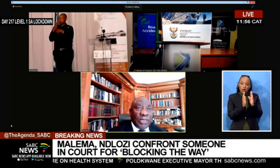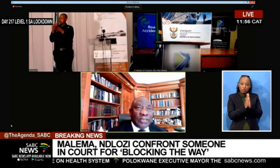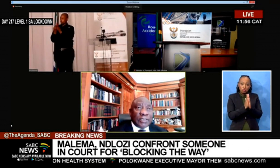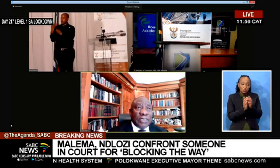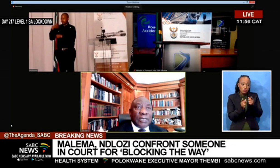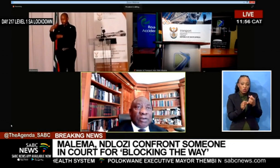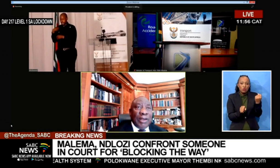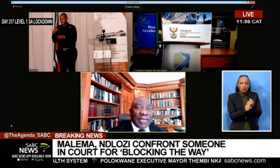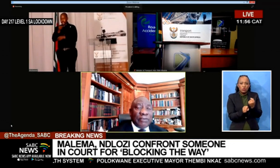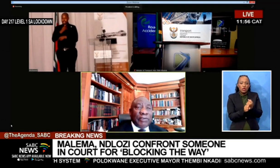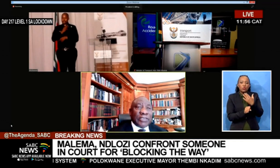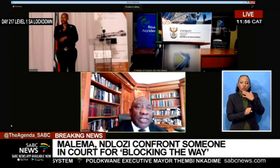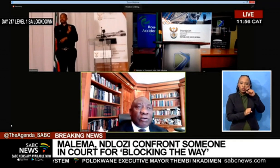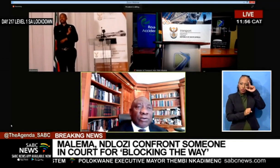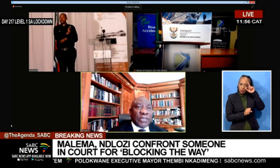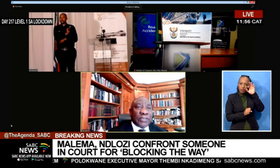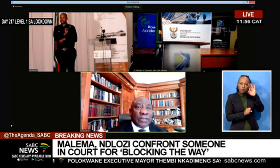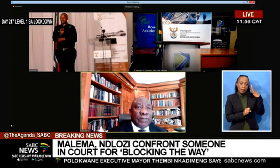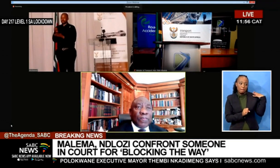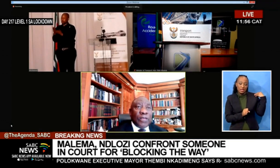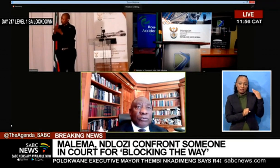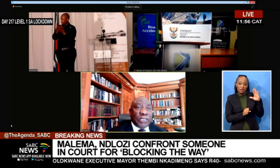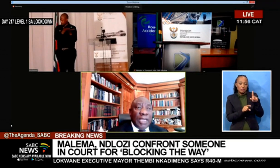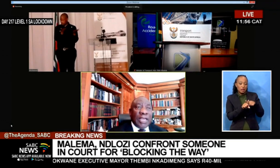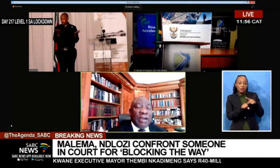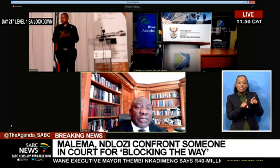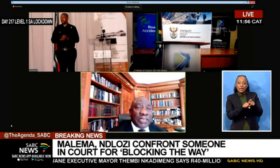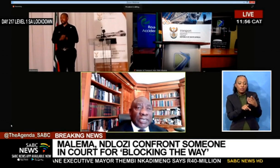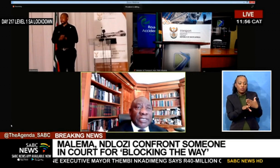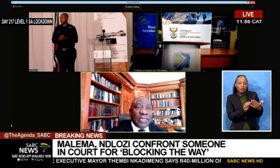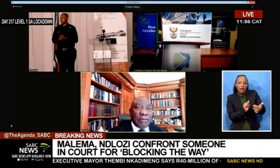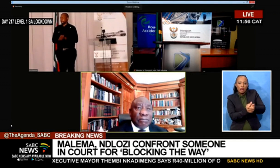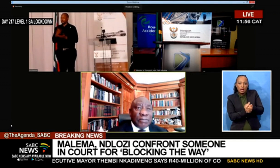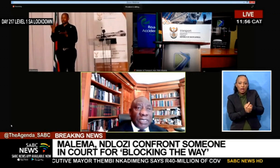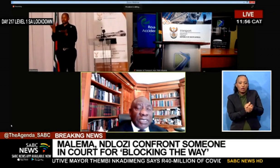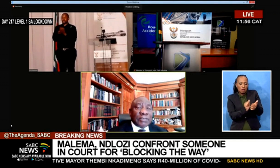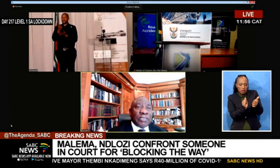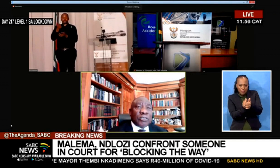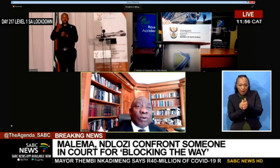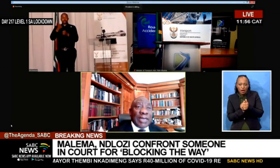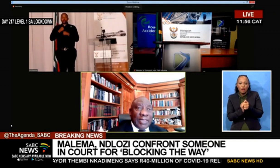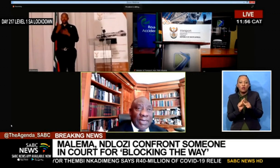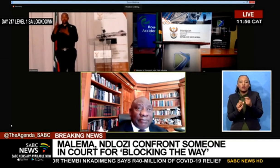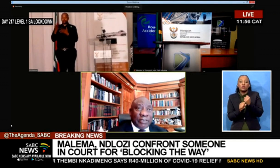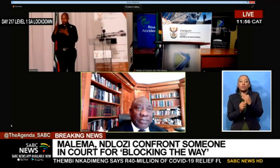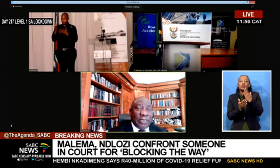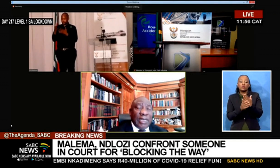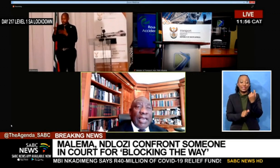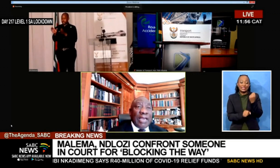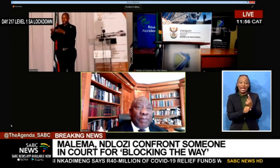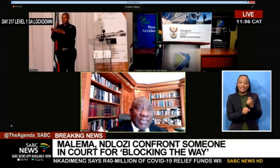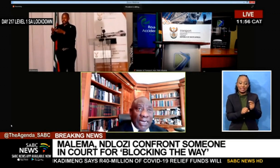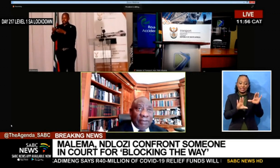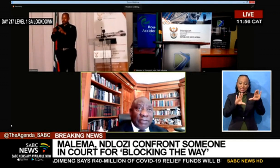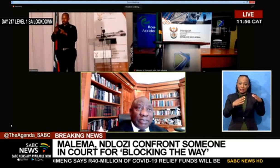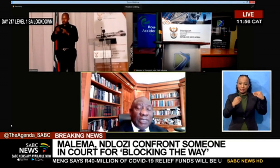his colleagues, collectively as stakeholders, to take our taxi industry to another level,